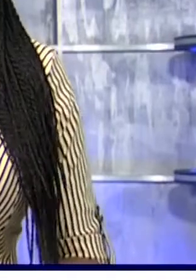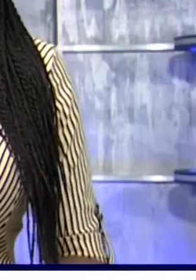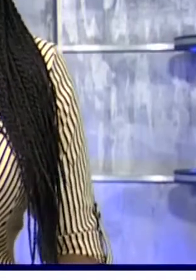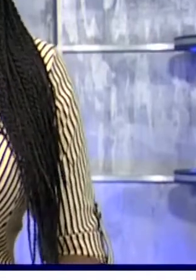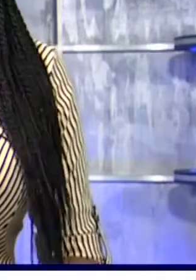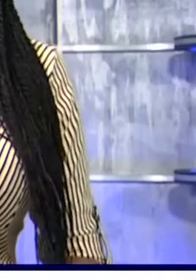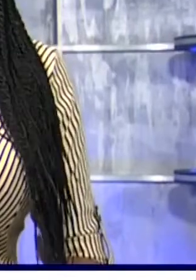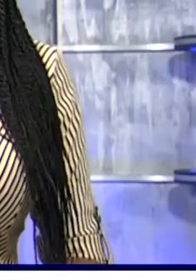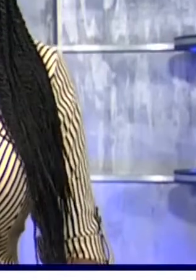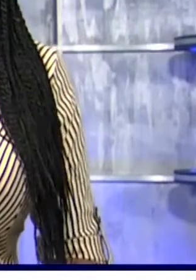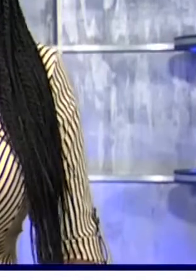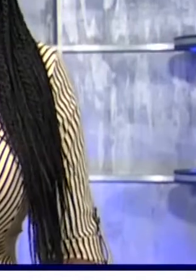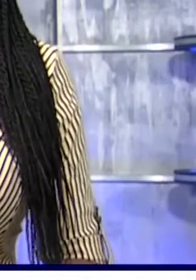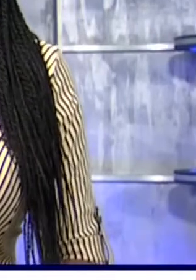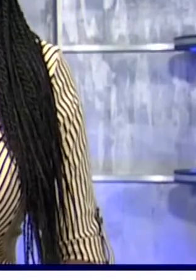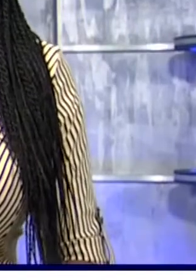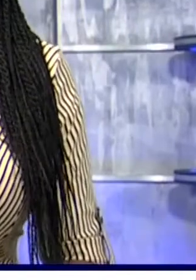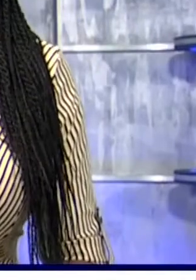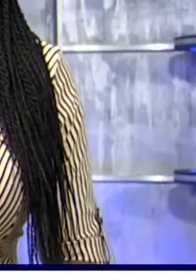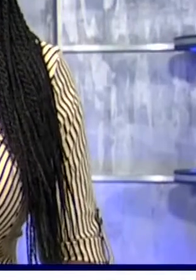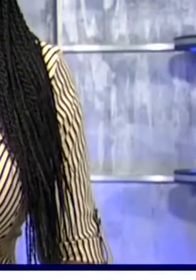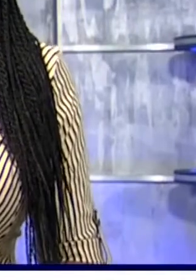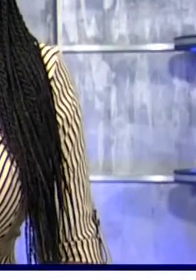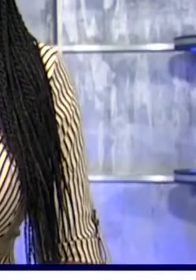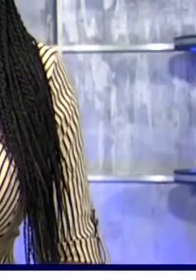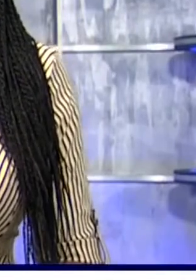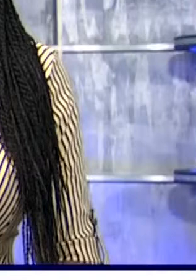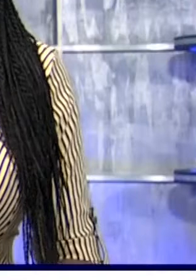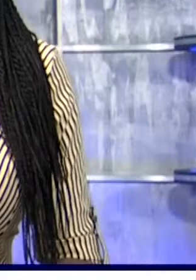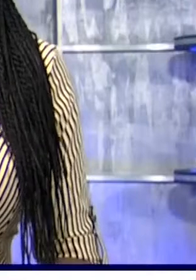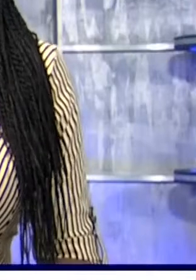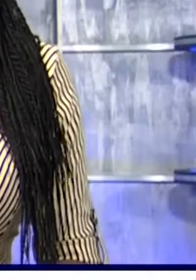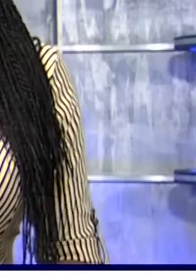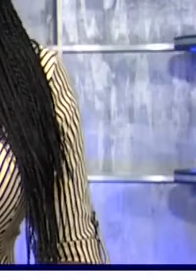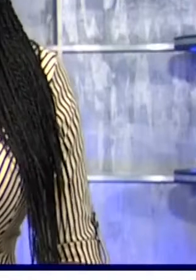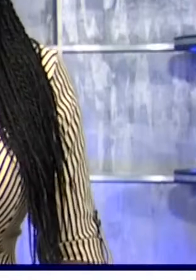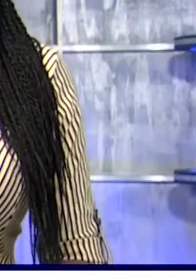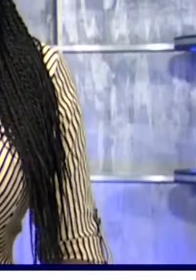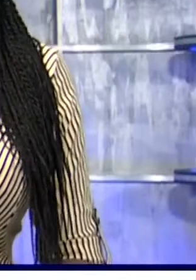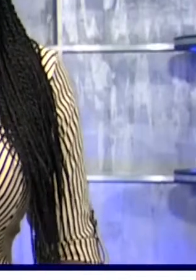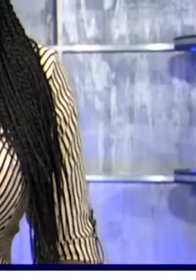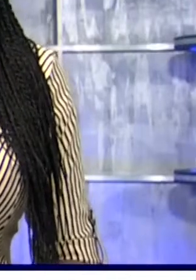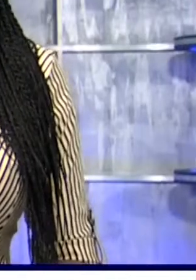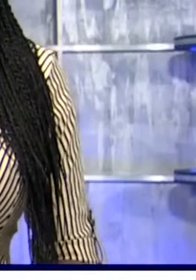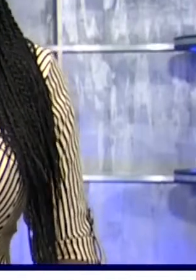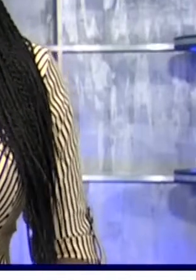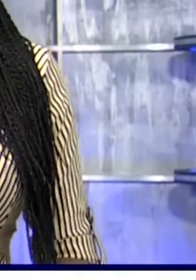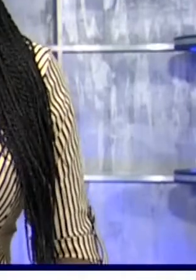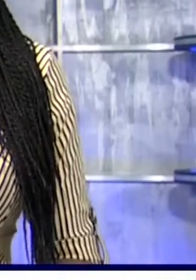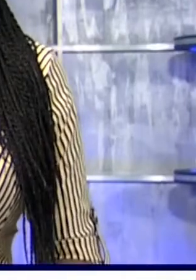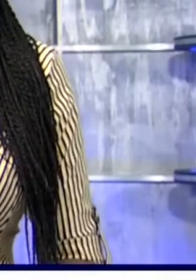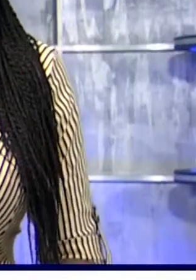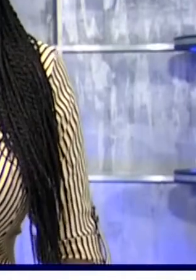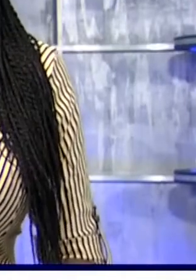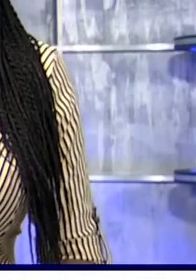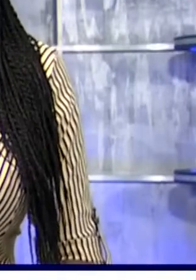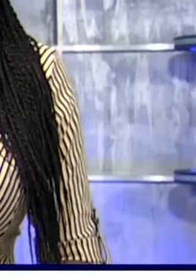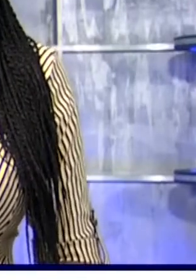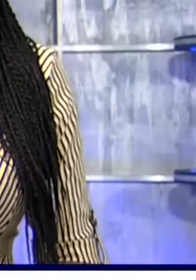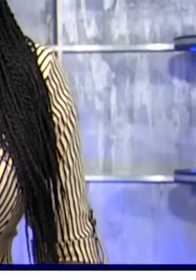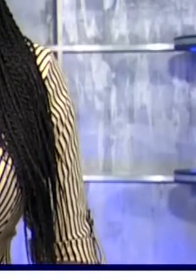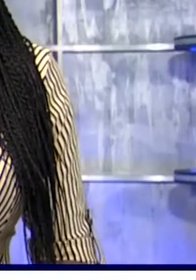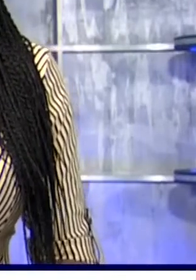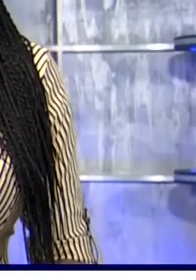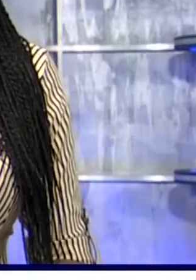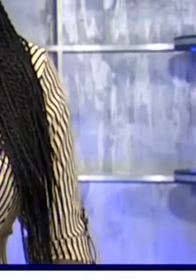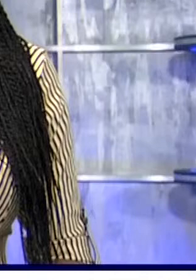Caribbean. The Anglican Church to intensify its focus on youth empowerment. Scores of tourism employees benefit from